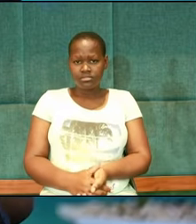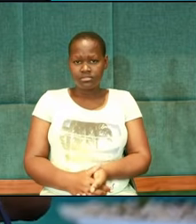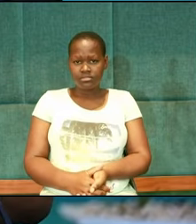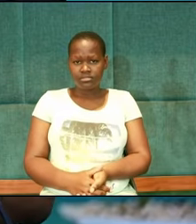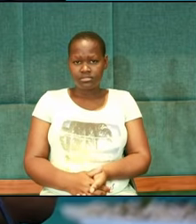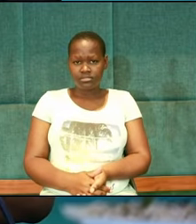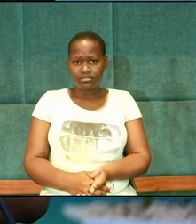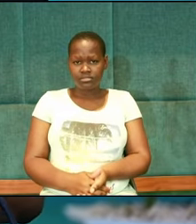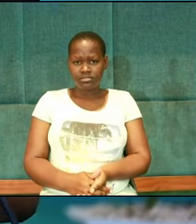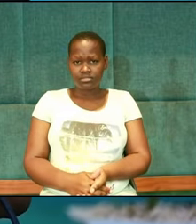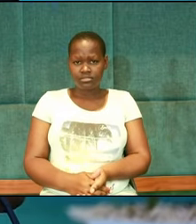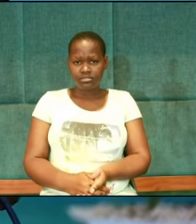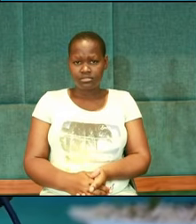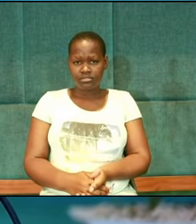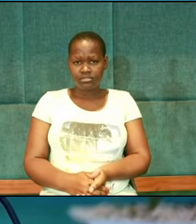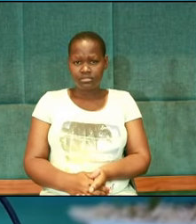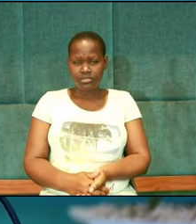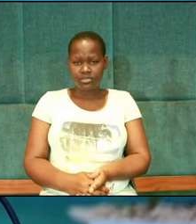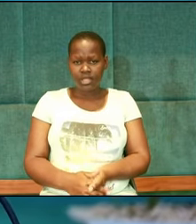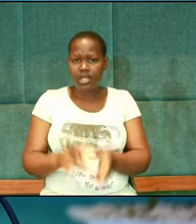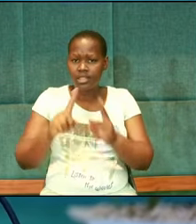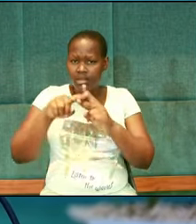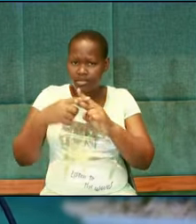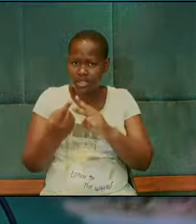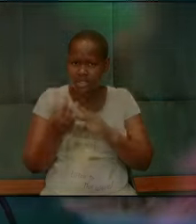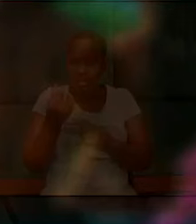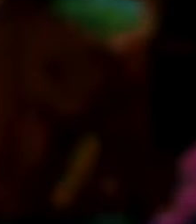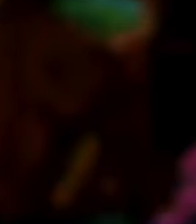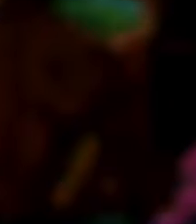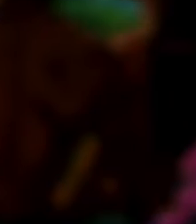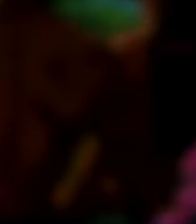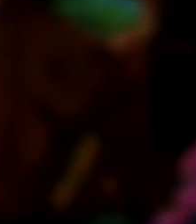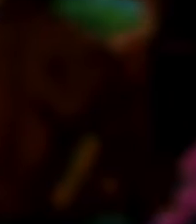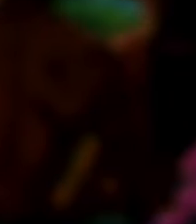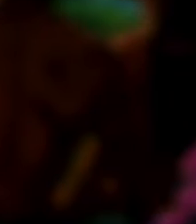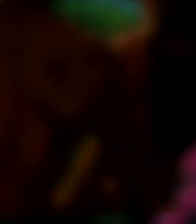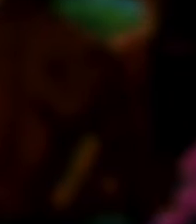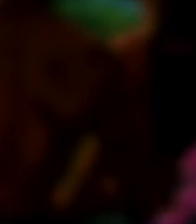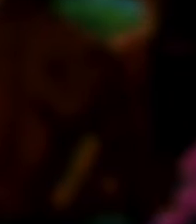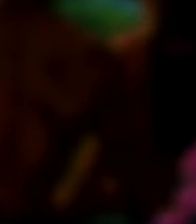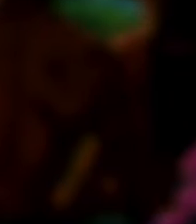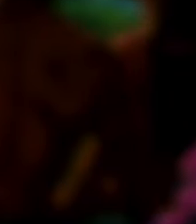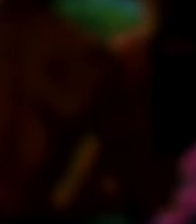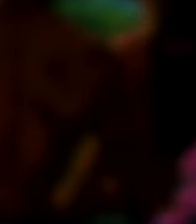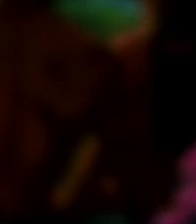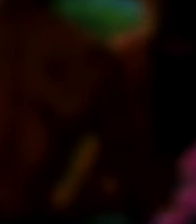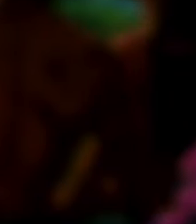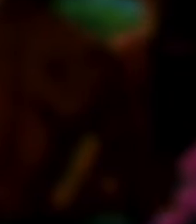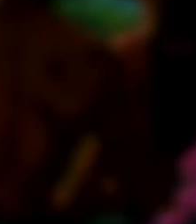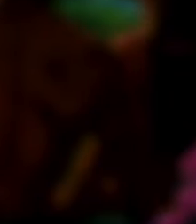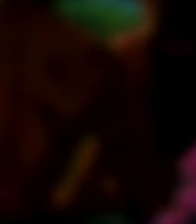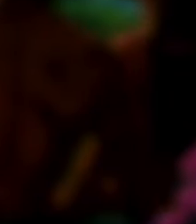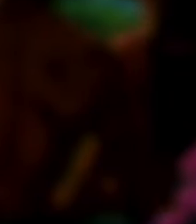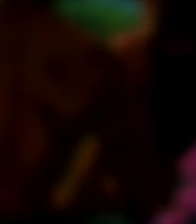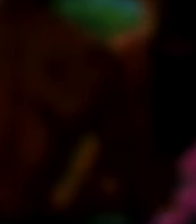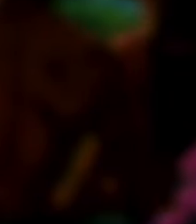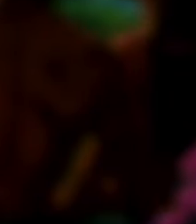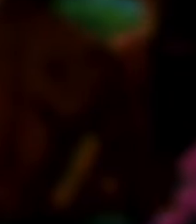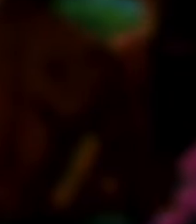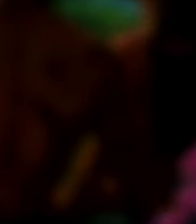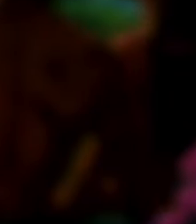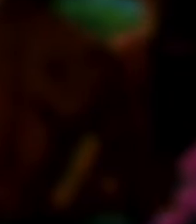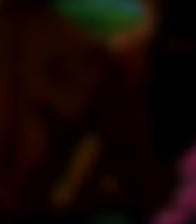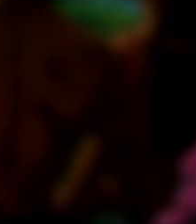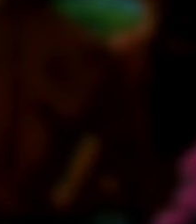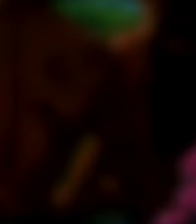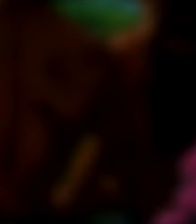The foundation of marriage, Genesis 2 verse 24, therefore shall a man leave his father and his mother and shall cleave to his wife,